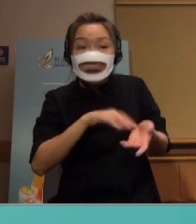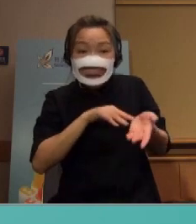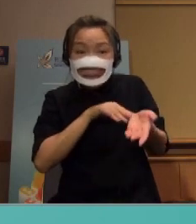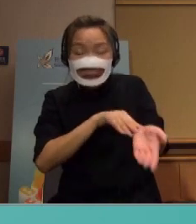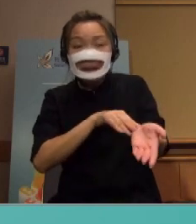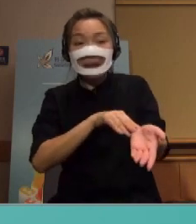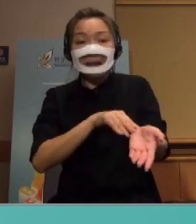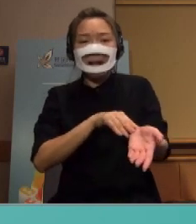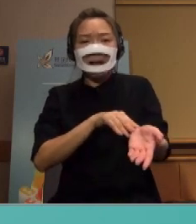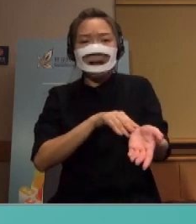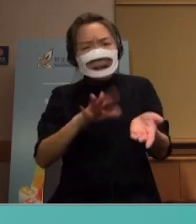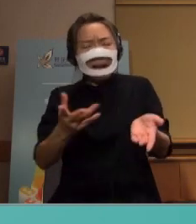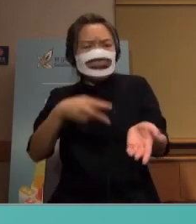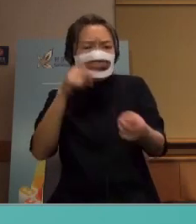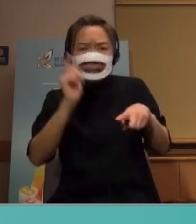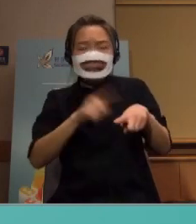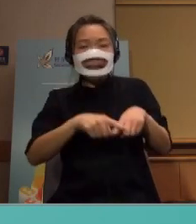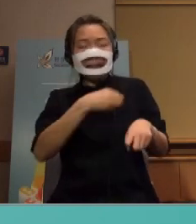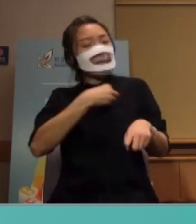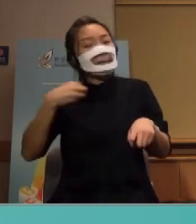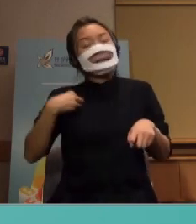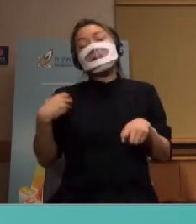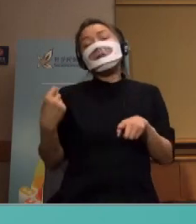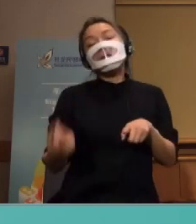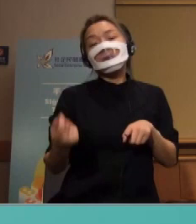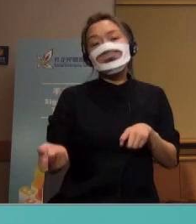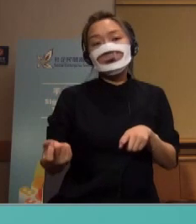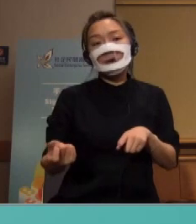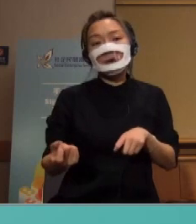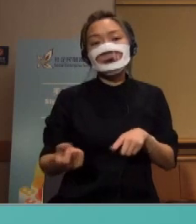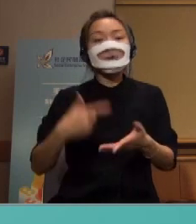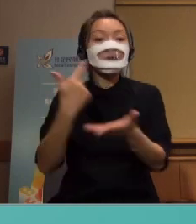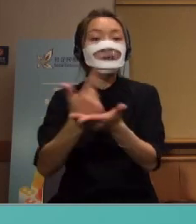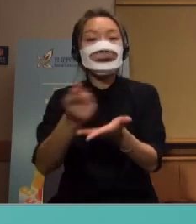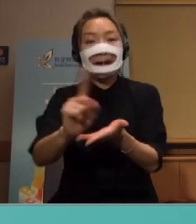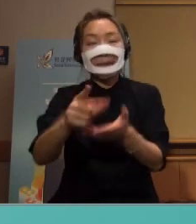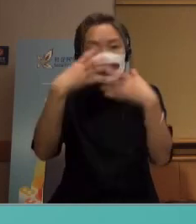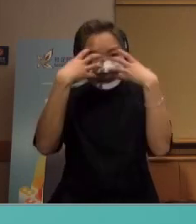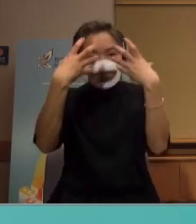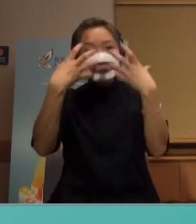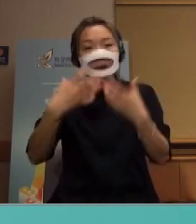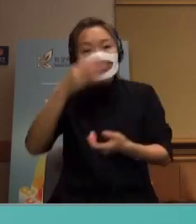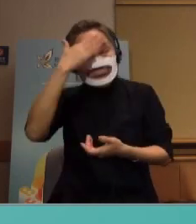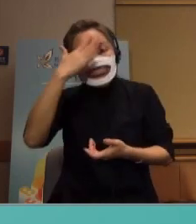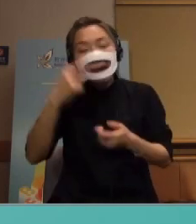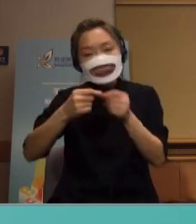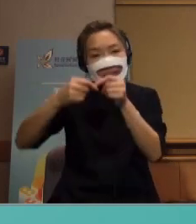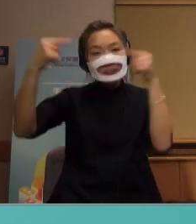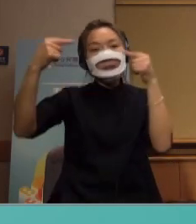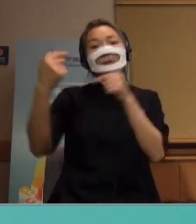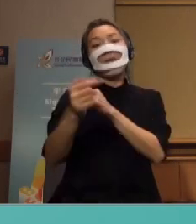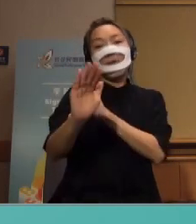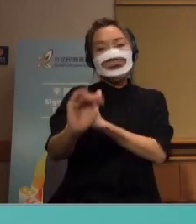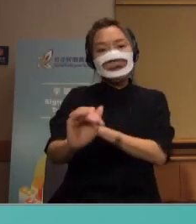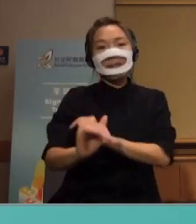we want to increase the awareness. Okay, if you get monkeypox, you can face it positive, right? And we don't want